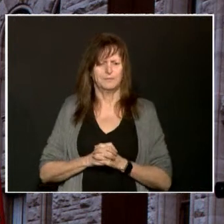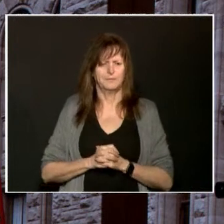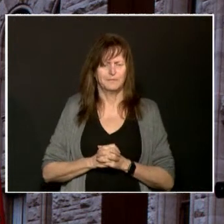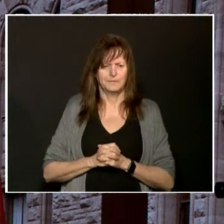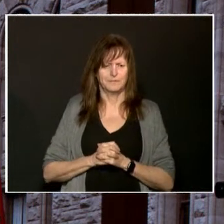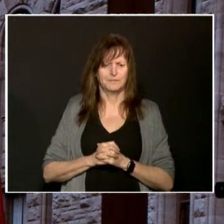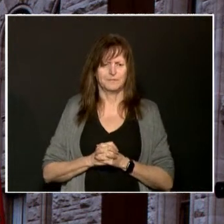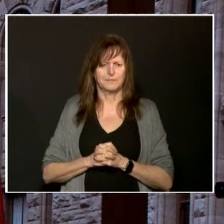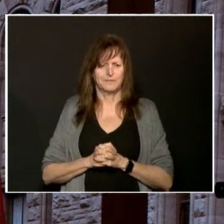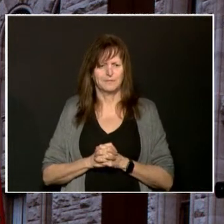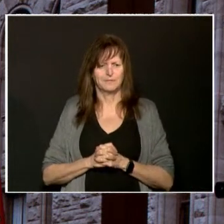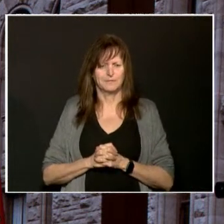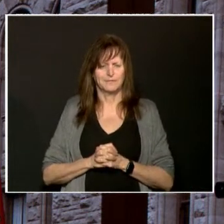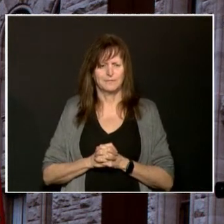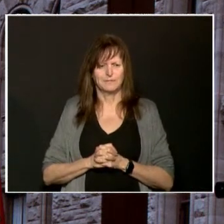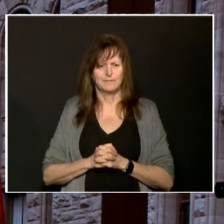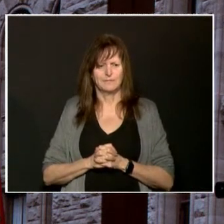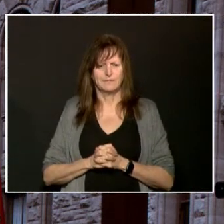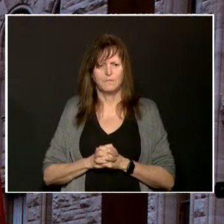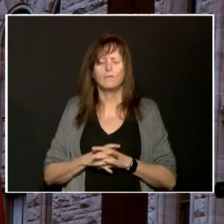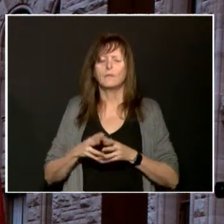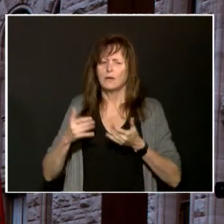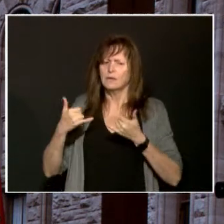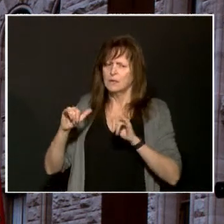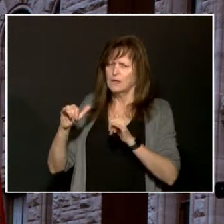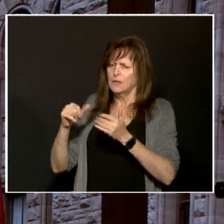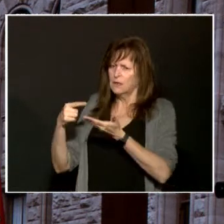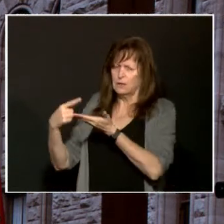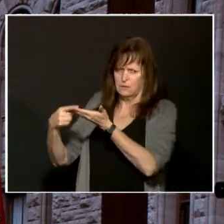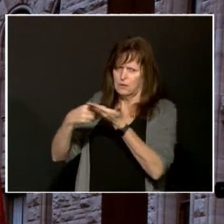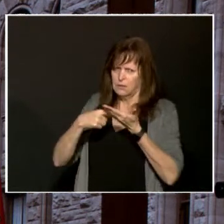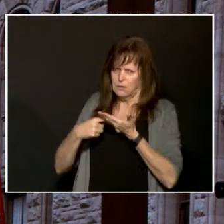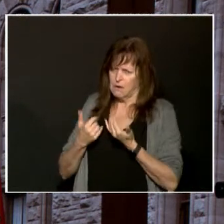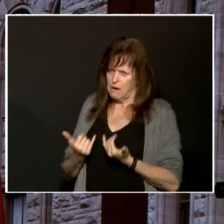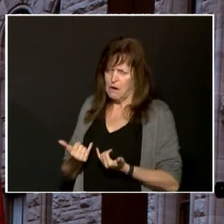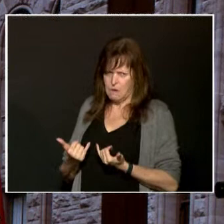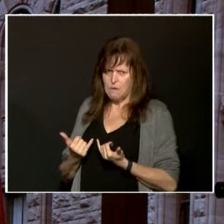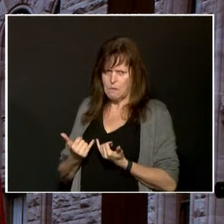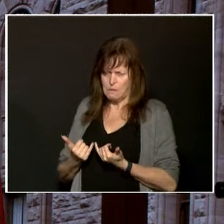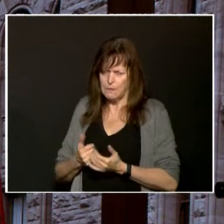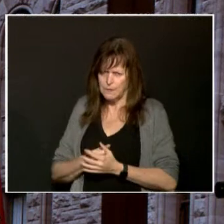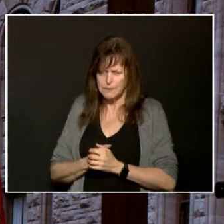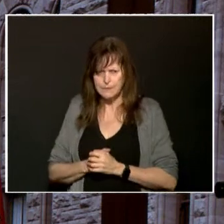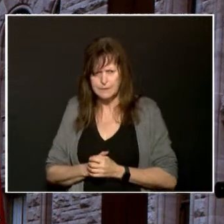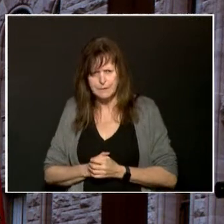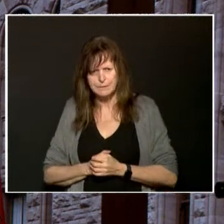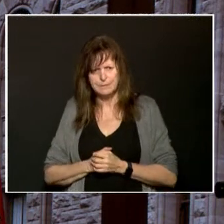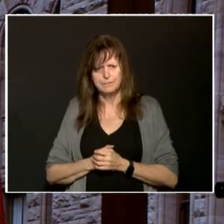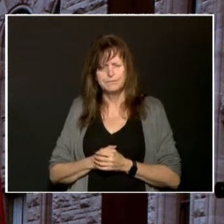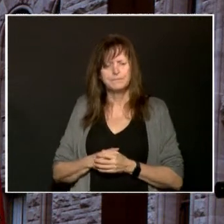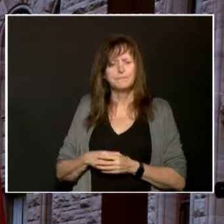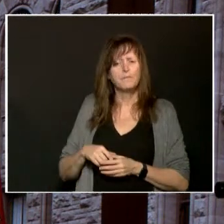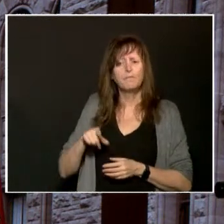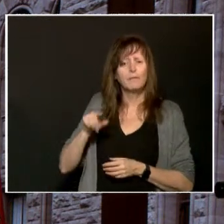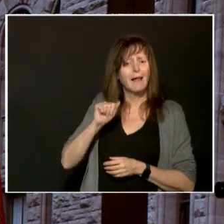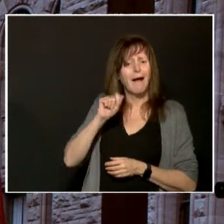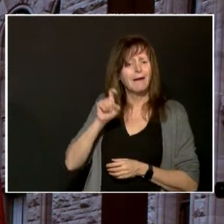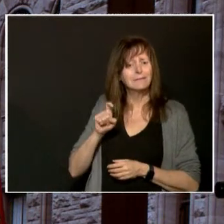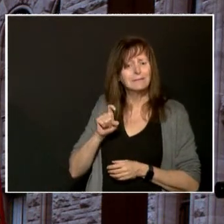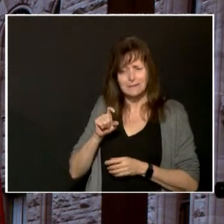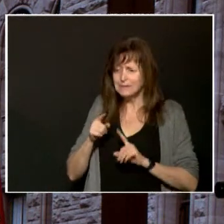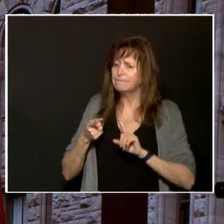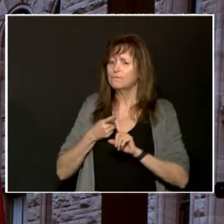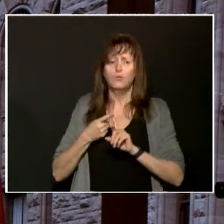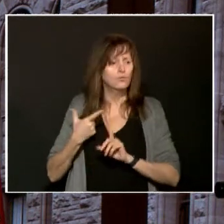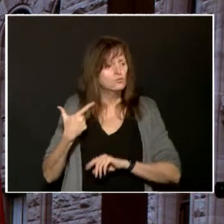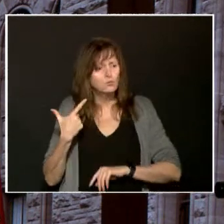would say that this is under very active discussion currently at the ministry. With respect to AstraZeneca as the first dose, we know from